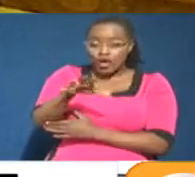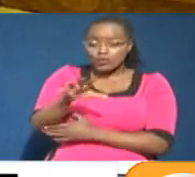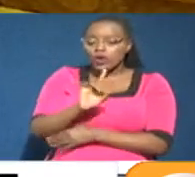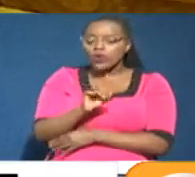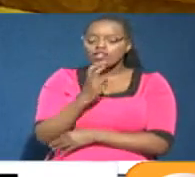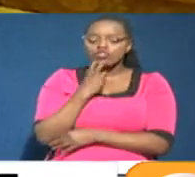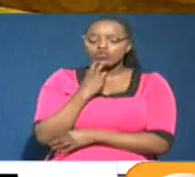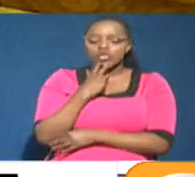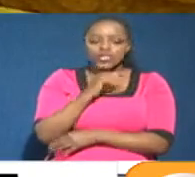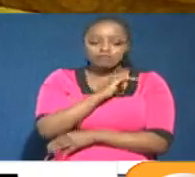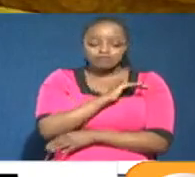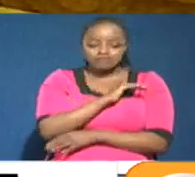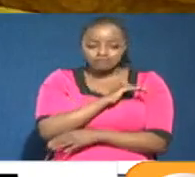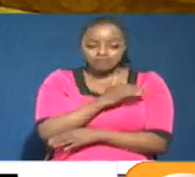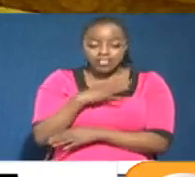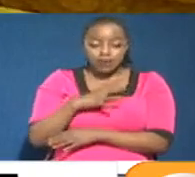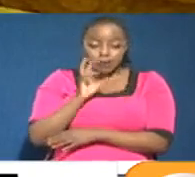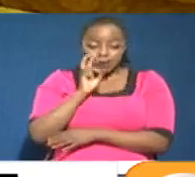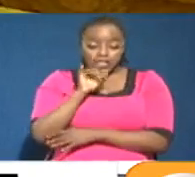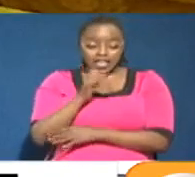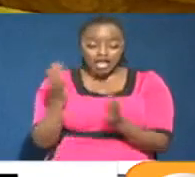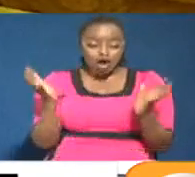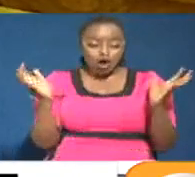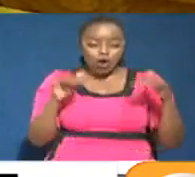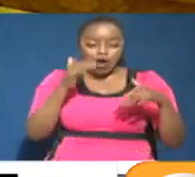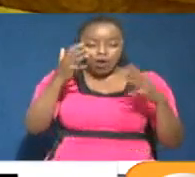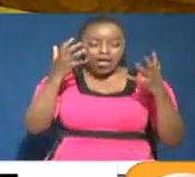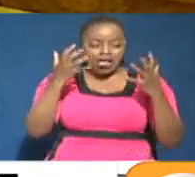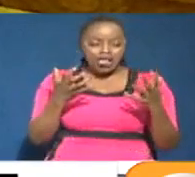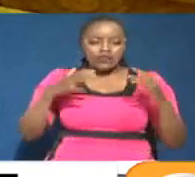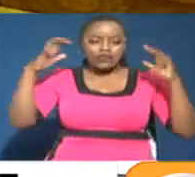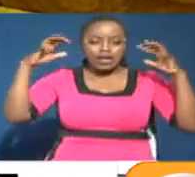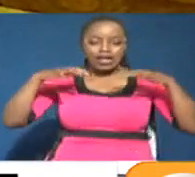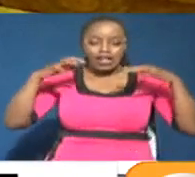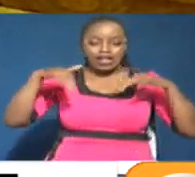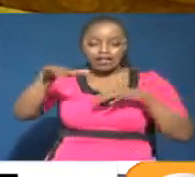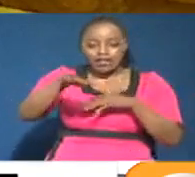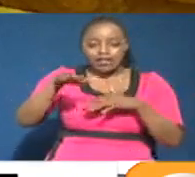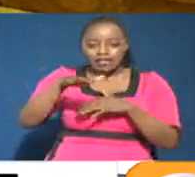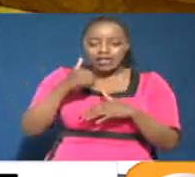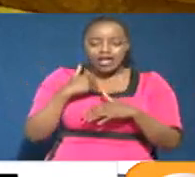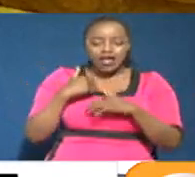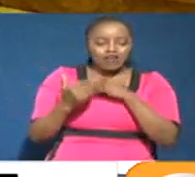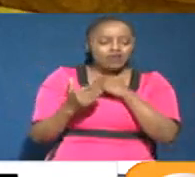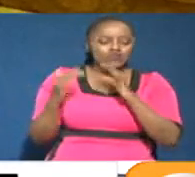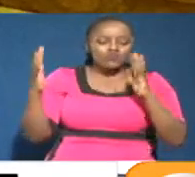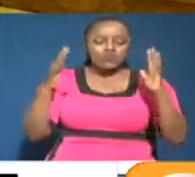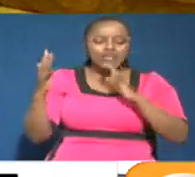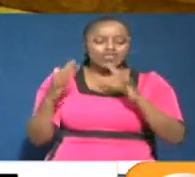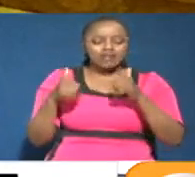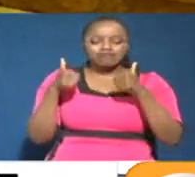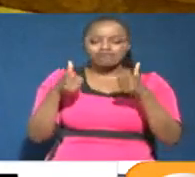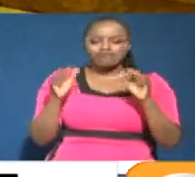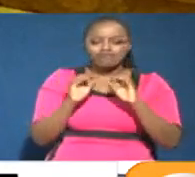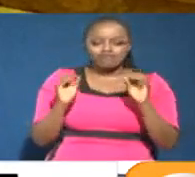on Tuesday evening. According to witnesses, the mine collapsed due to heavy rain that pounded the area, with the bad weather hampering the search